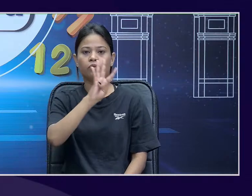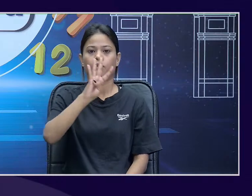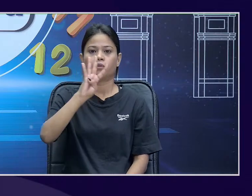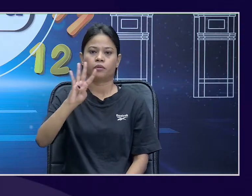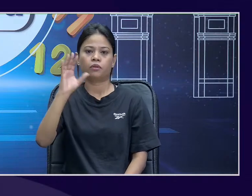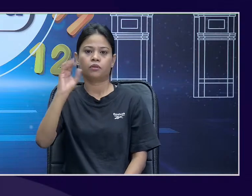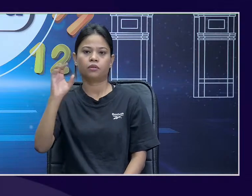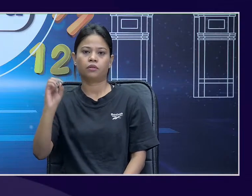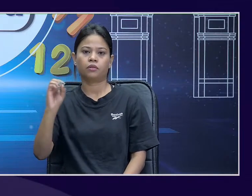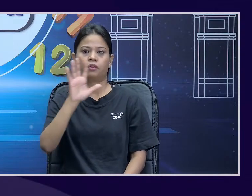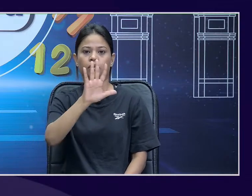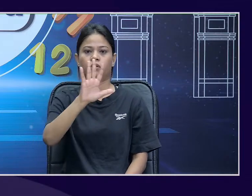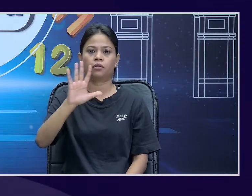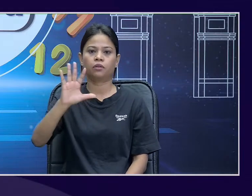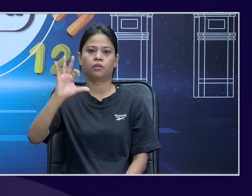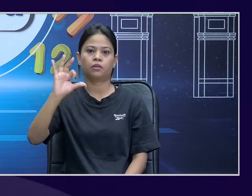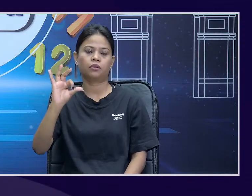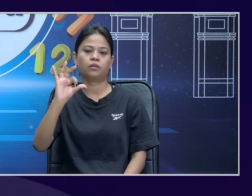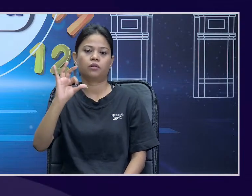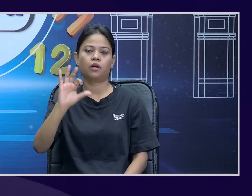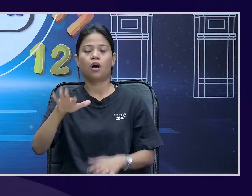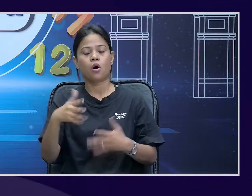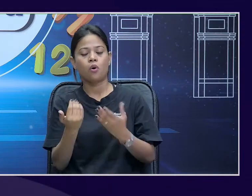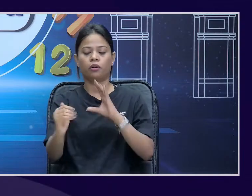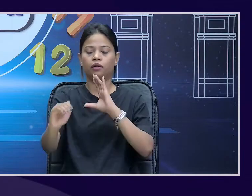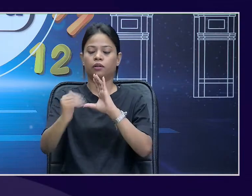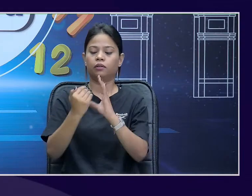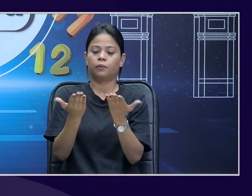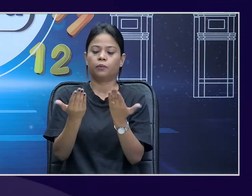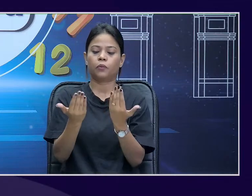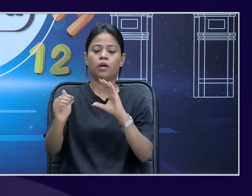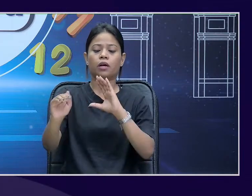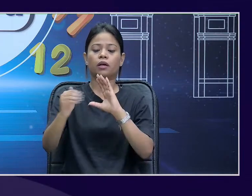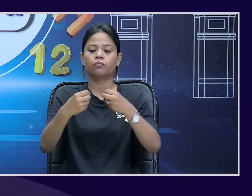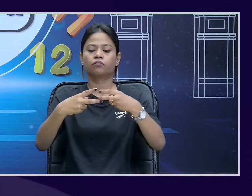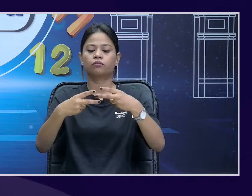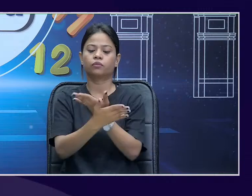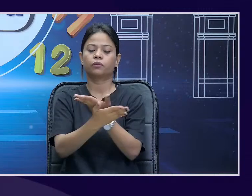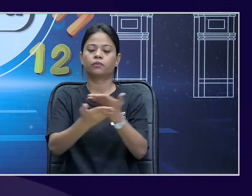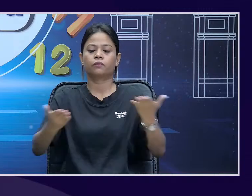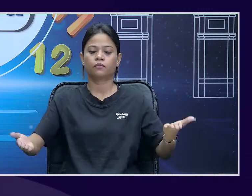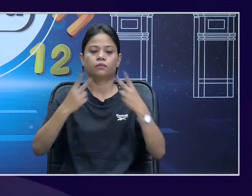440 559. Either you can drop a mail at our email address, that is